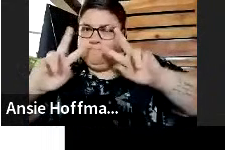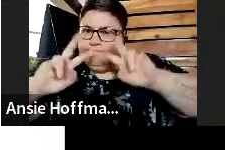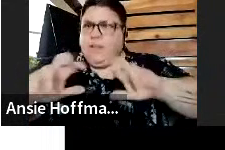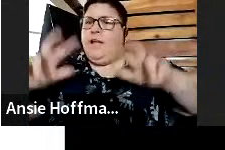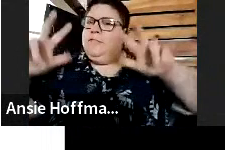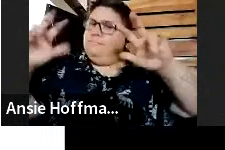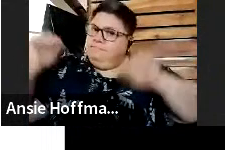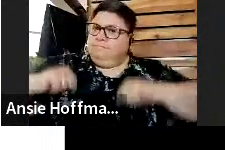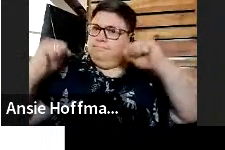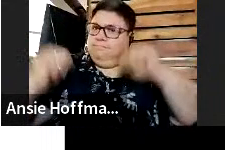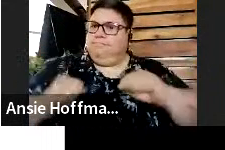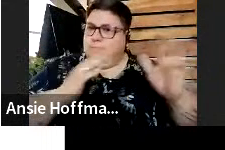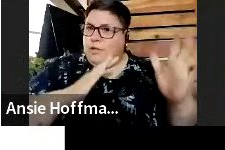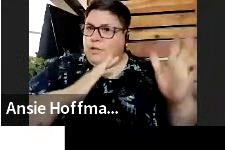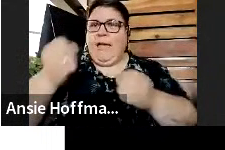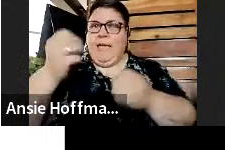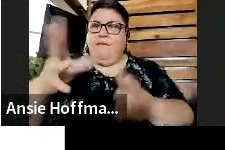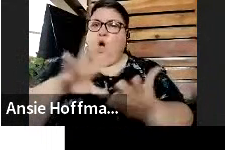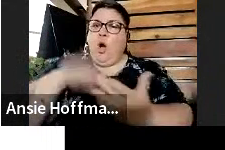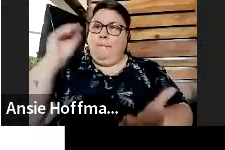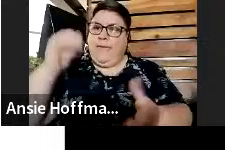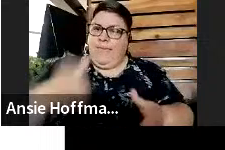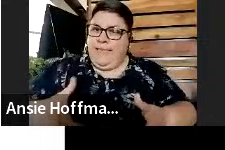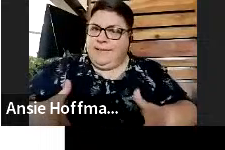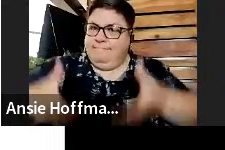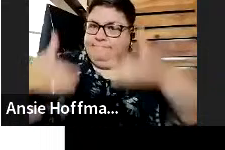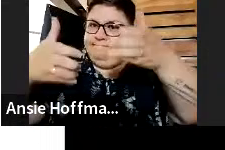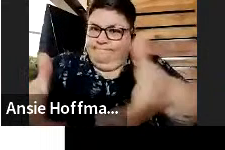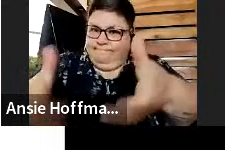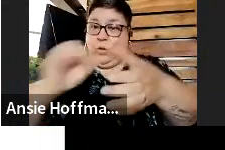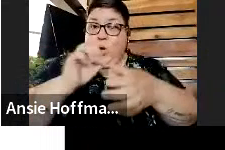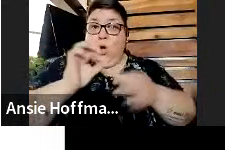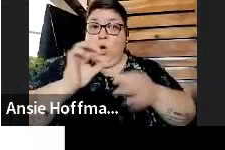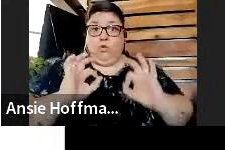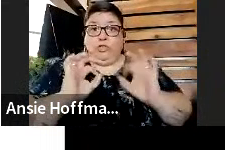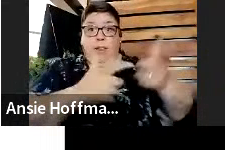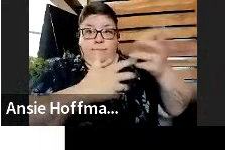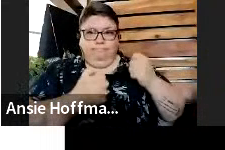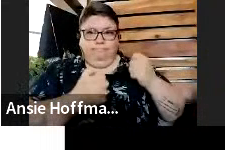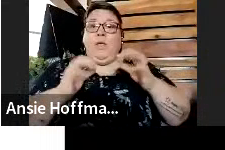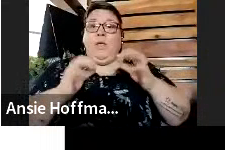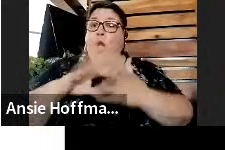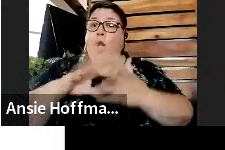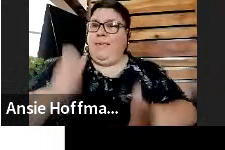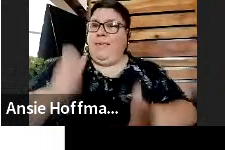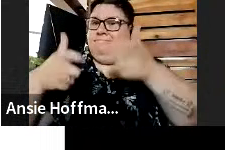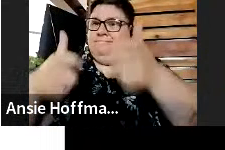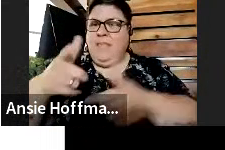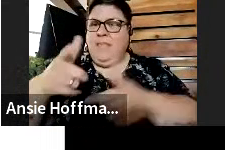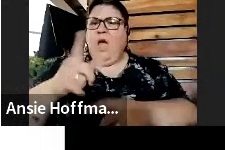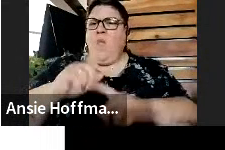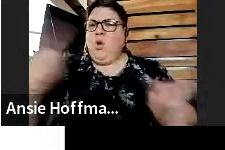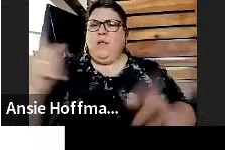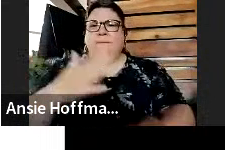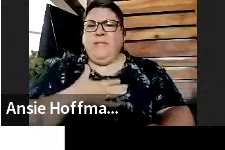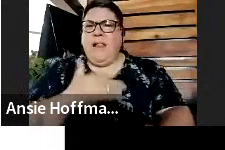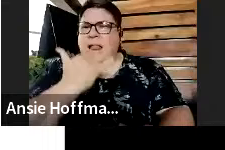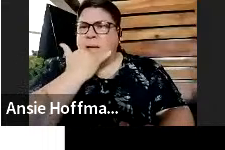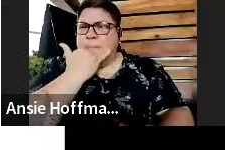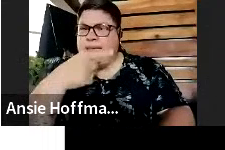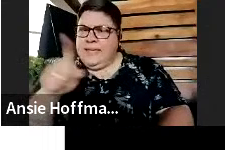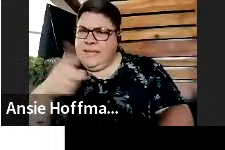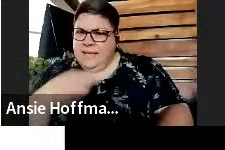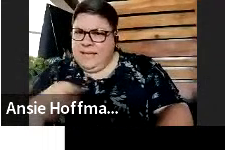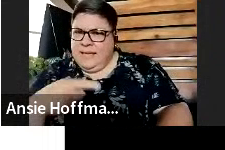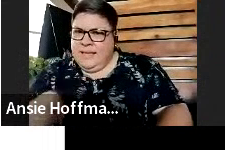official copy of your tariff determination. However, you are unhappy for some reason, because fair